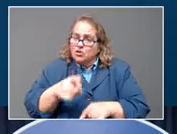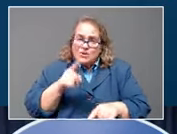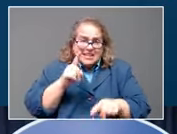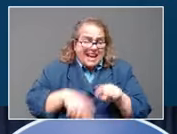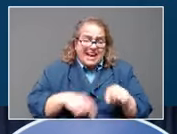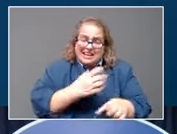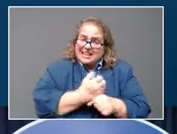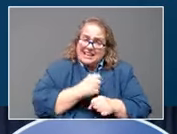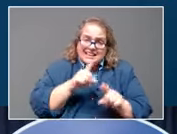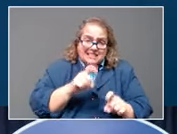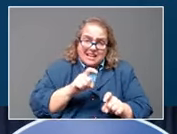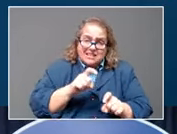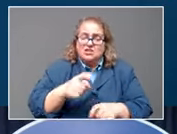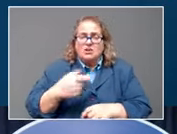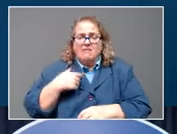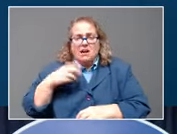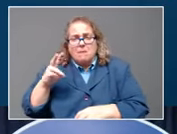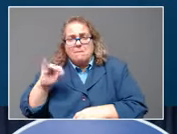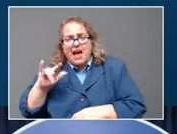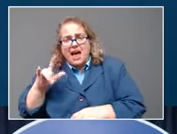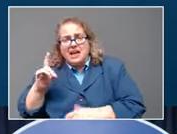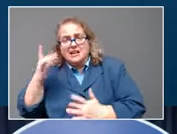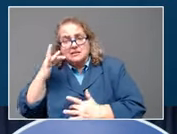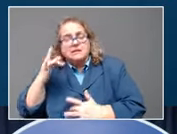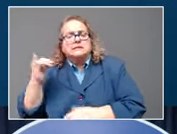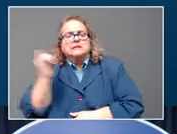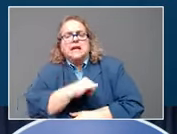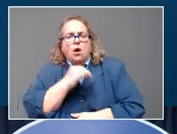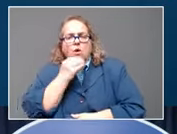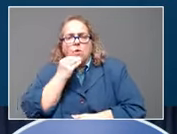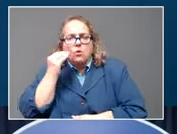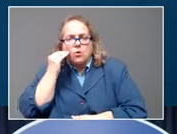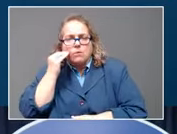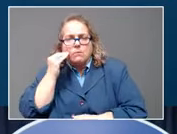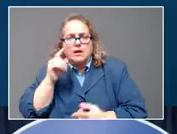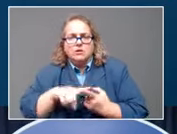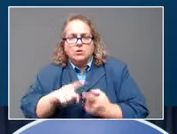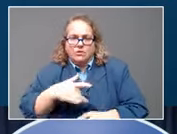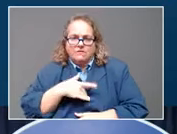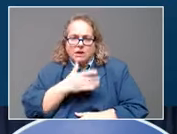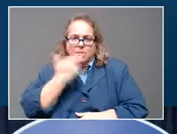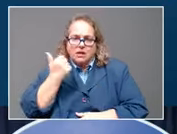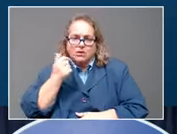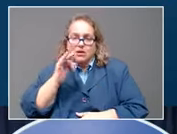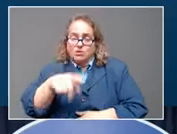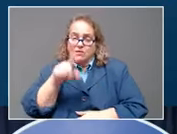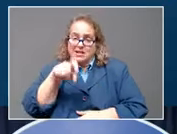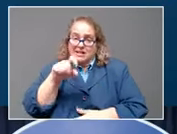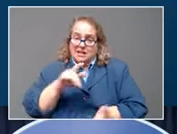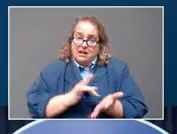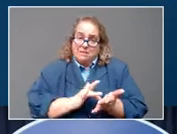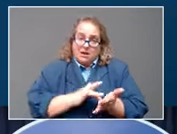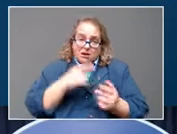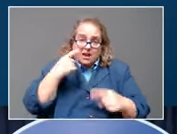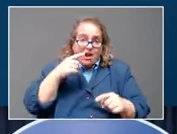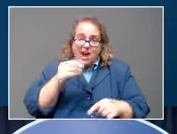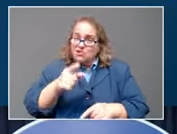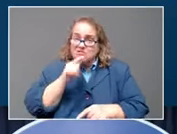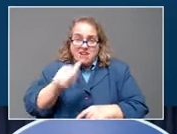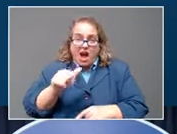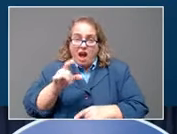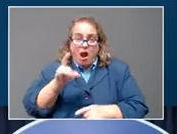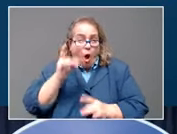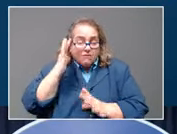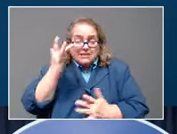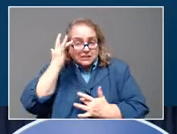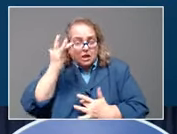please stay at home until you feel better. If you need medical care and are not terribly sick, please call your doctor or your primary care provider